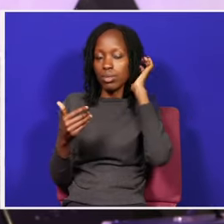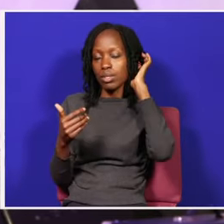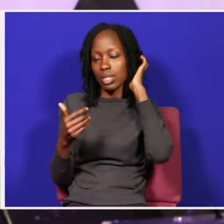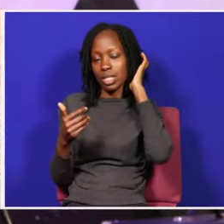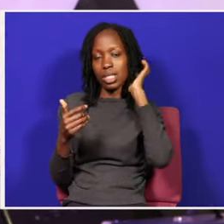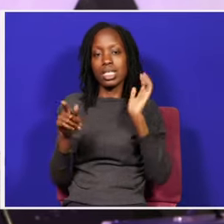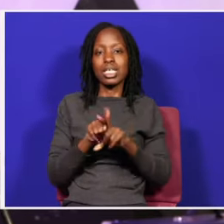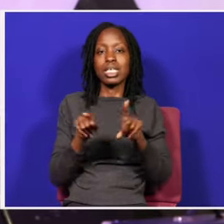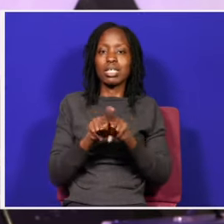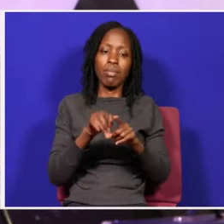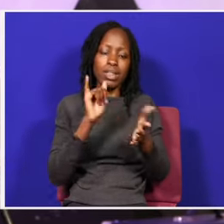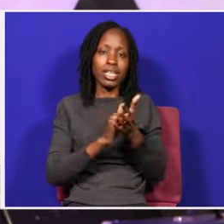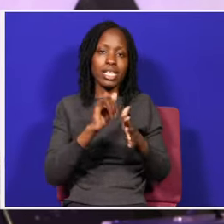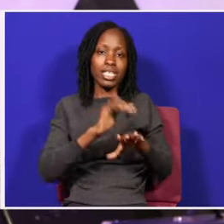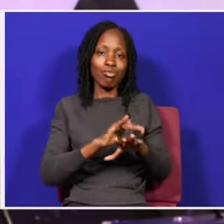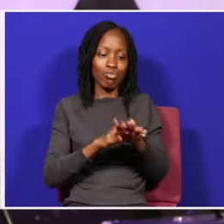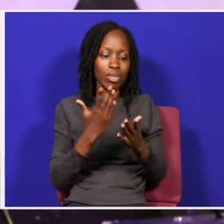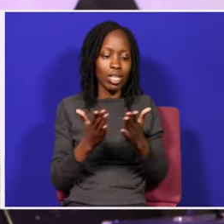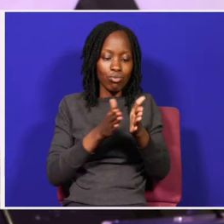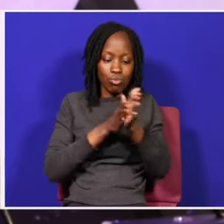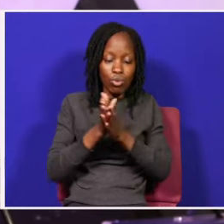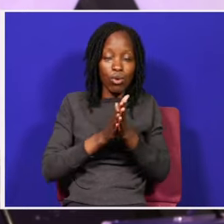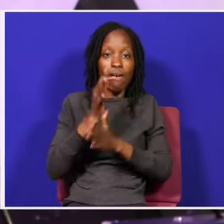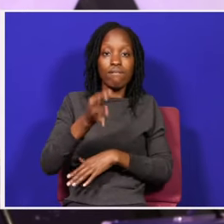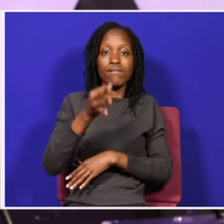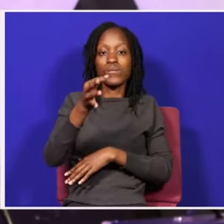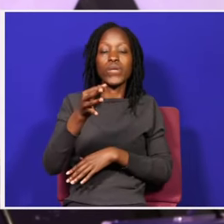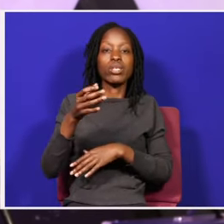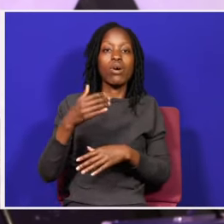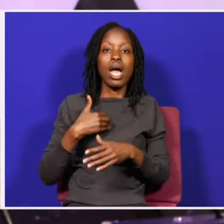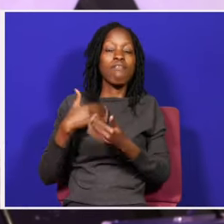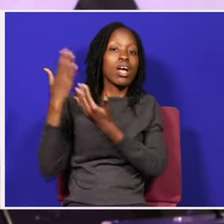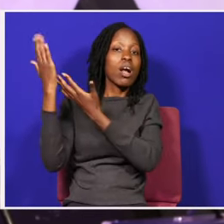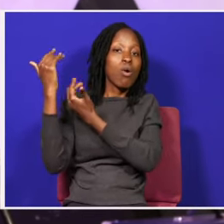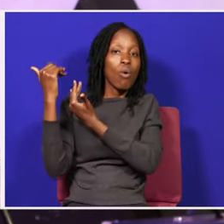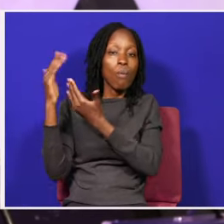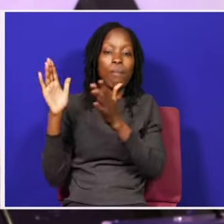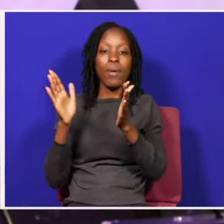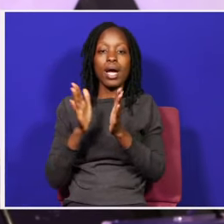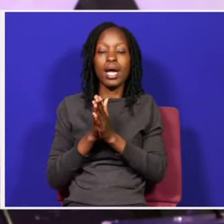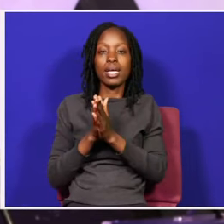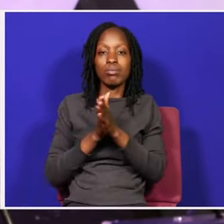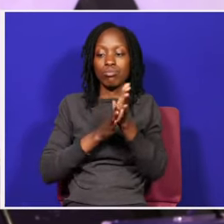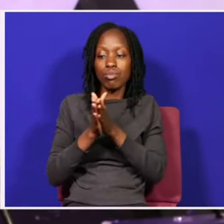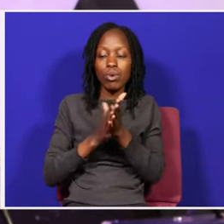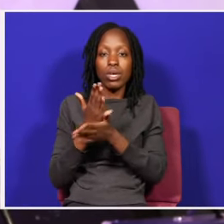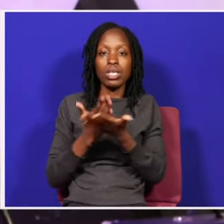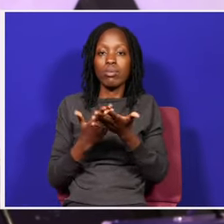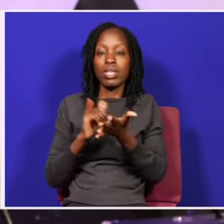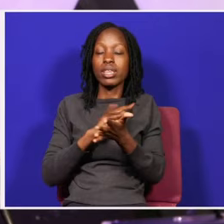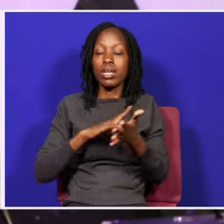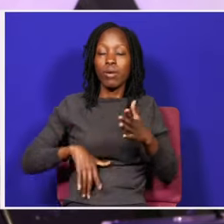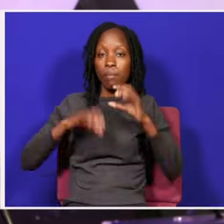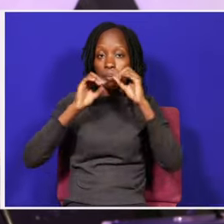was such a wonderful sign of looking forward to a future of hope and looking forward to something that God will